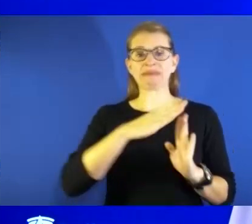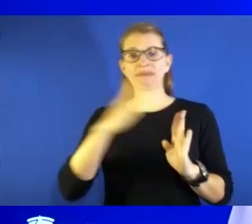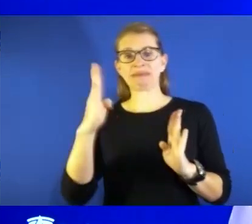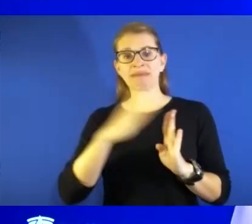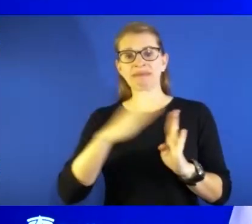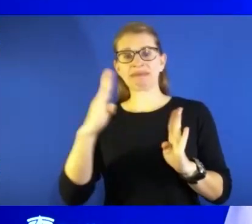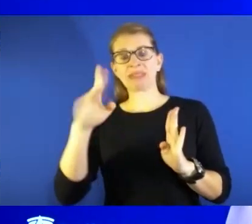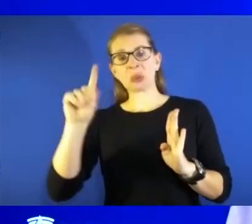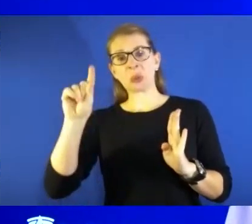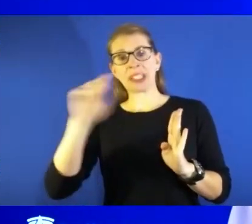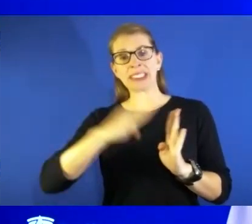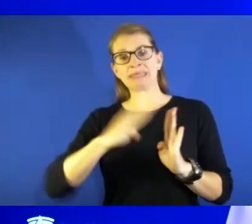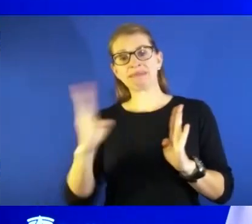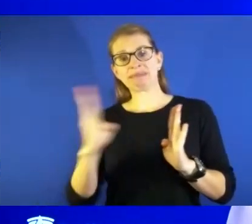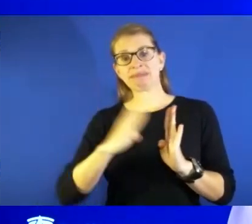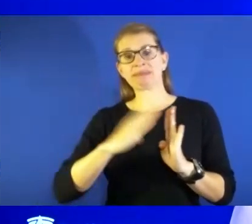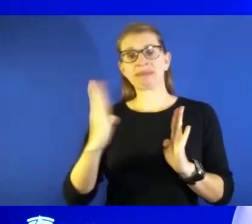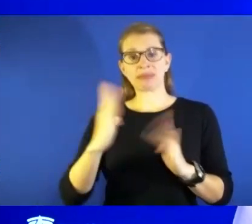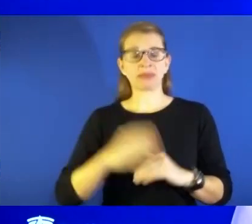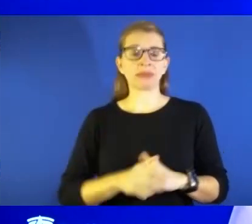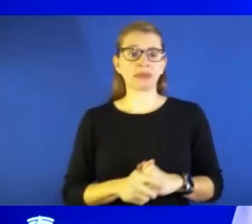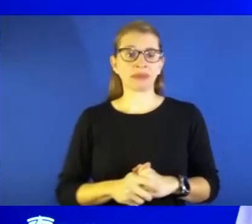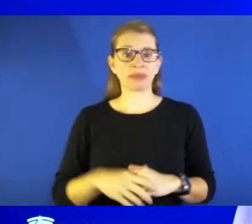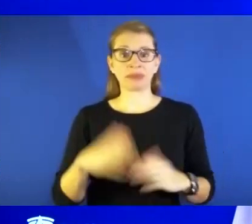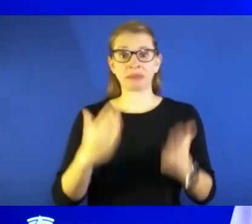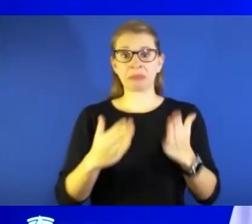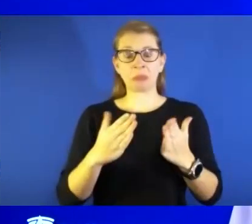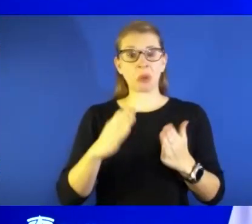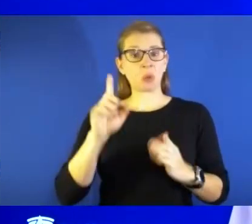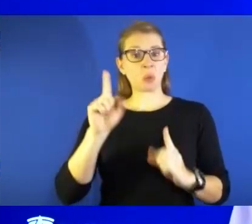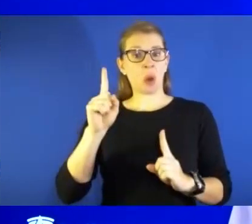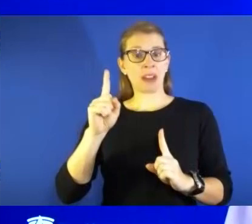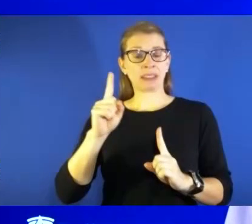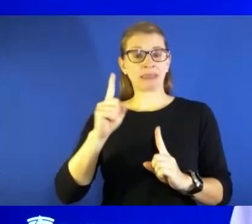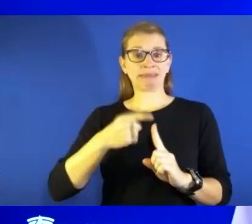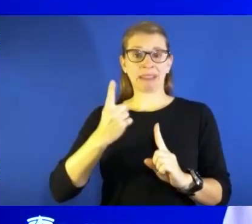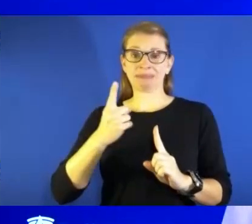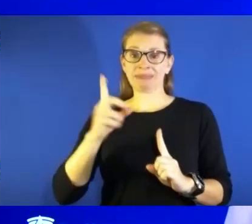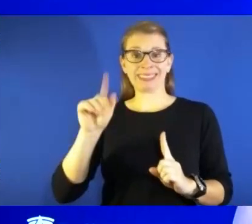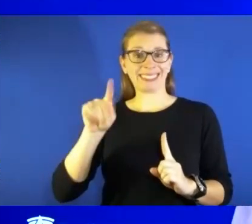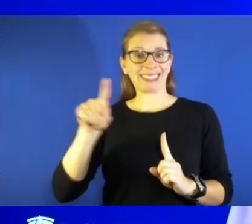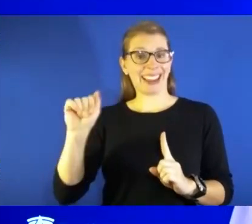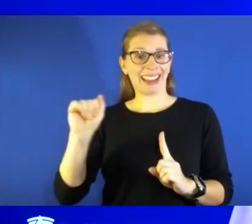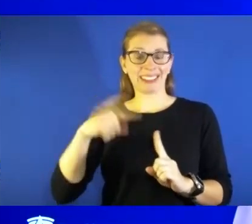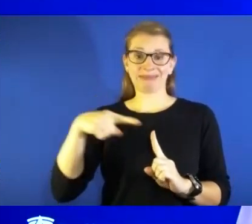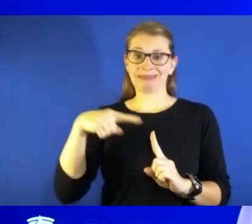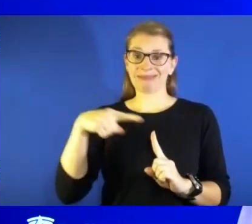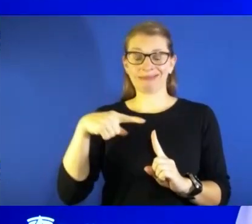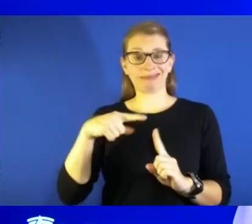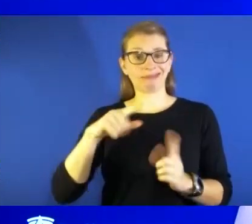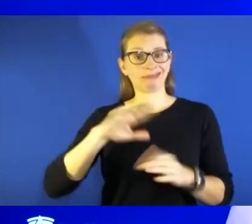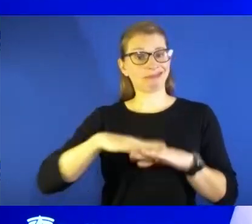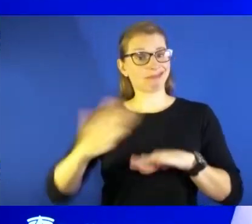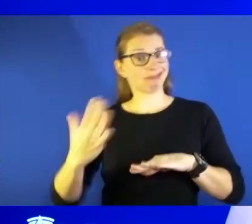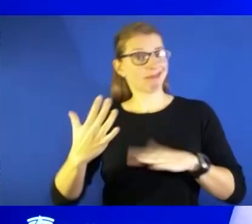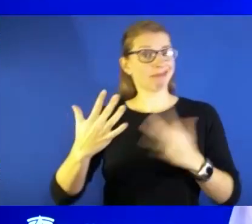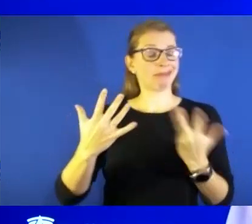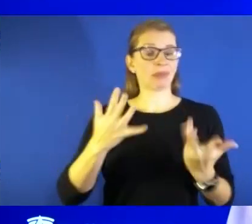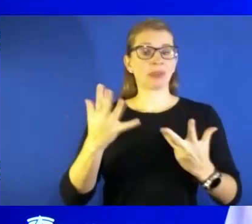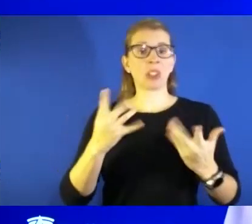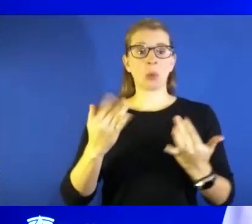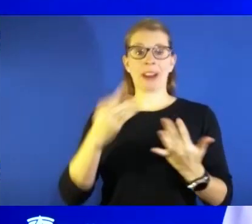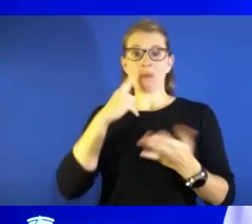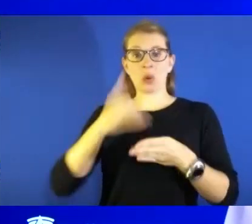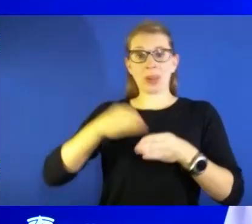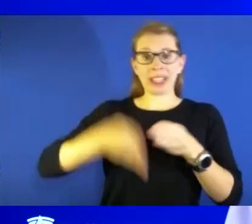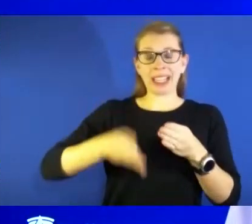So this could just be that one data point anomaly, but I think more importantly is waiting over the weekend and waiting for this next week and really see